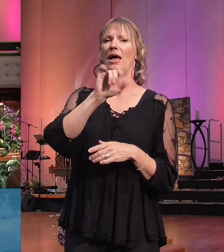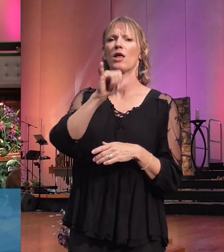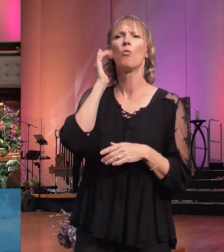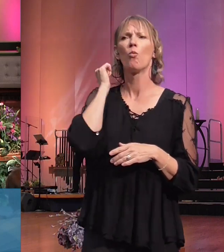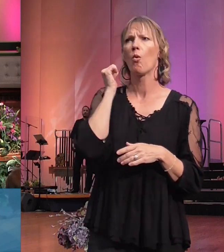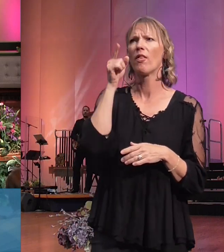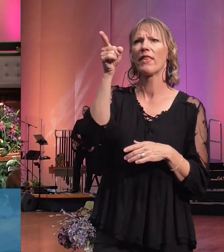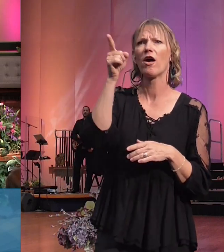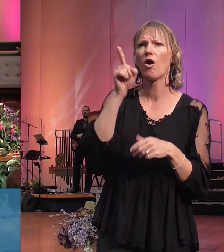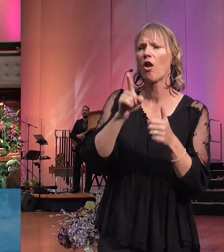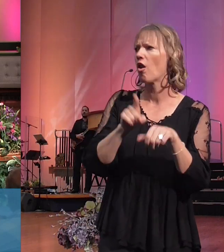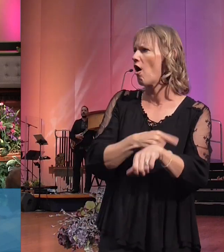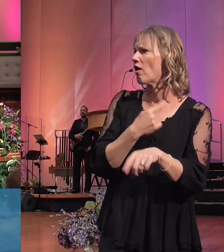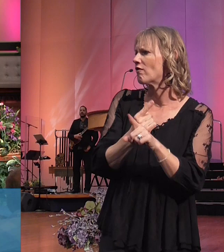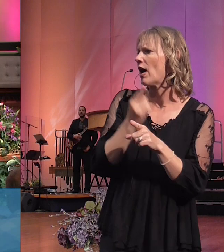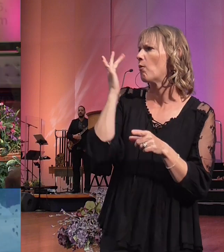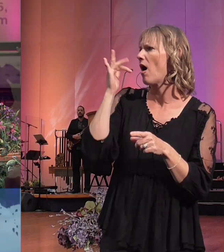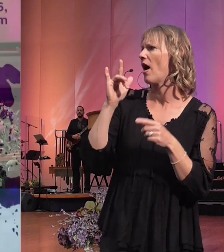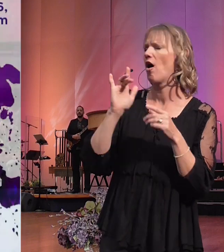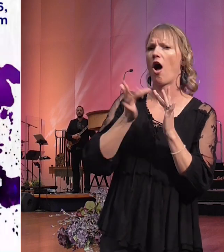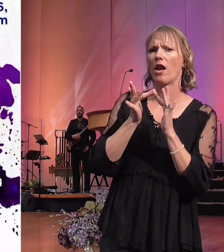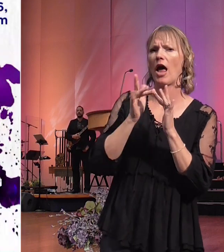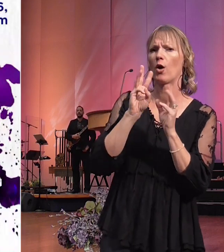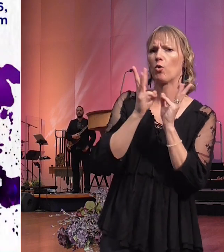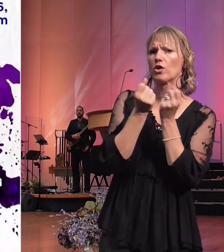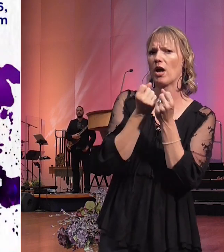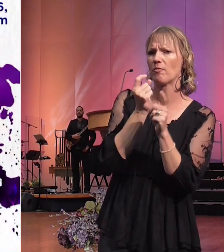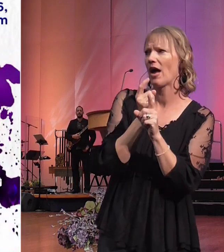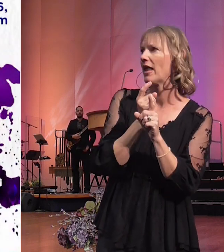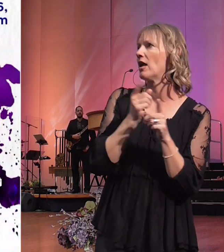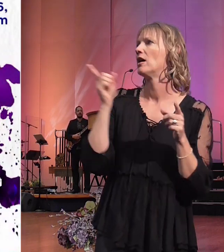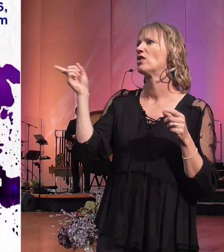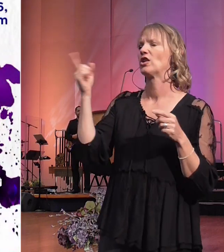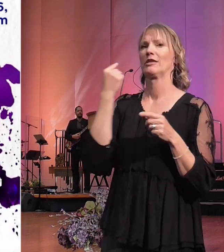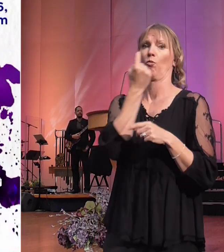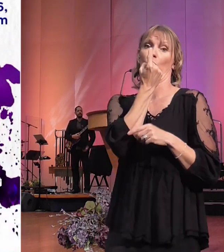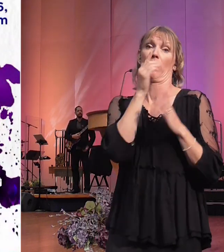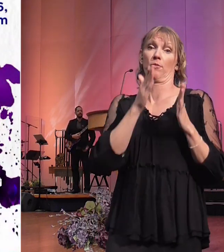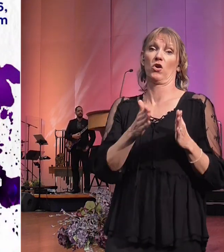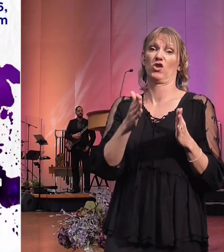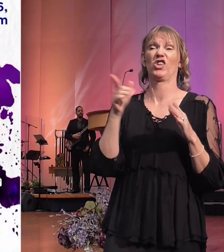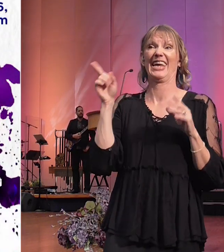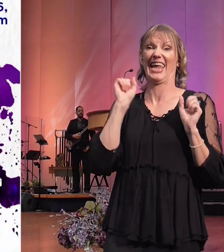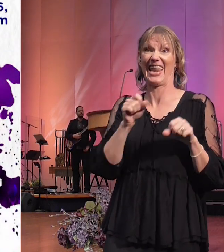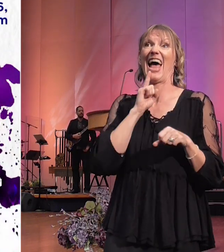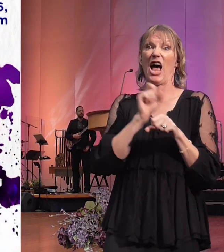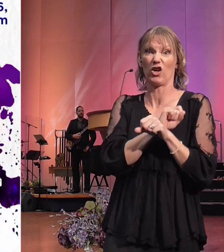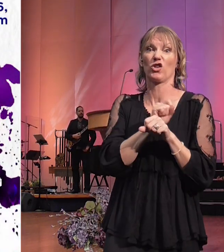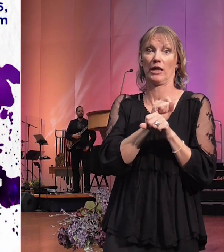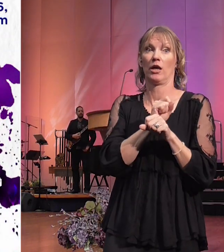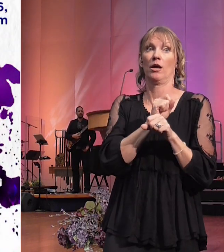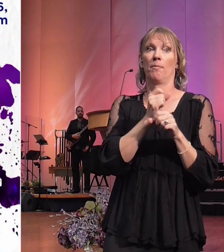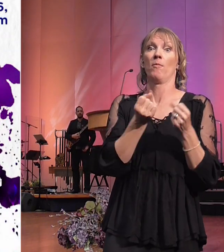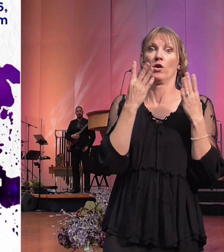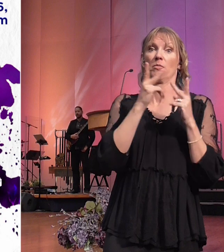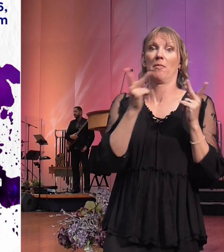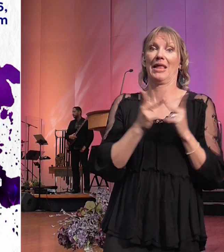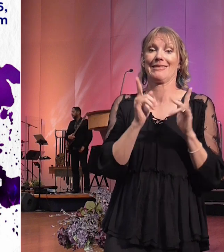long because you're doing an online workshop today. Yes, and it starts. Although Patty is like the one person I know who can be in multiple places at one time.